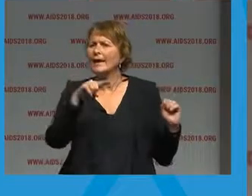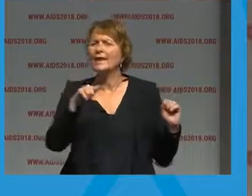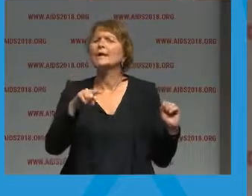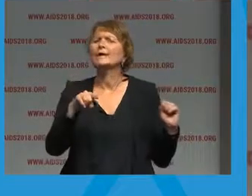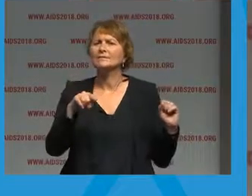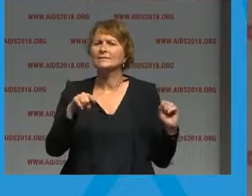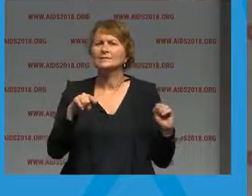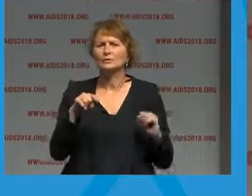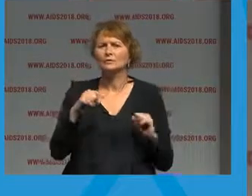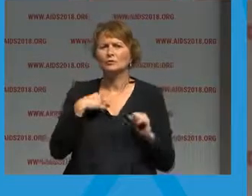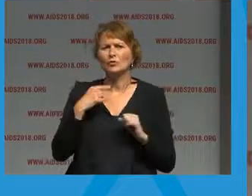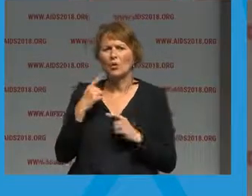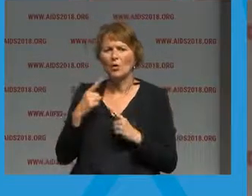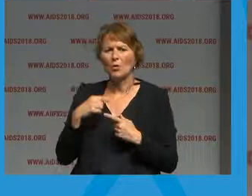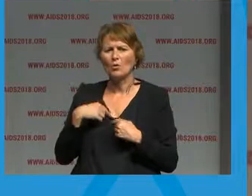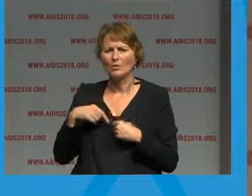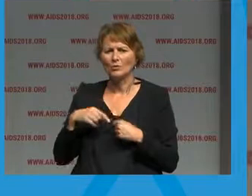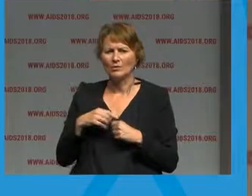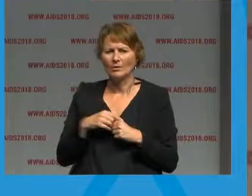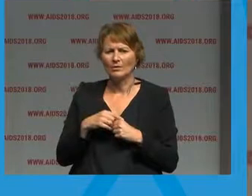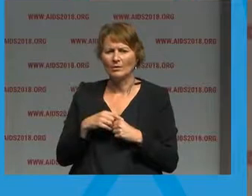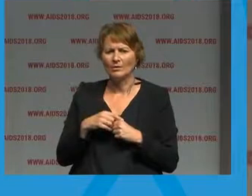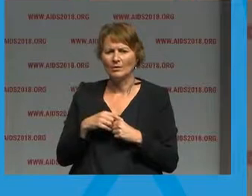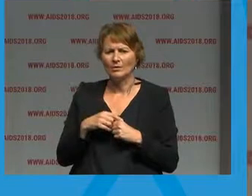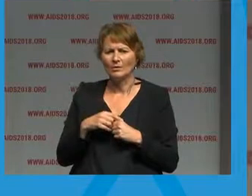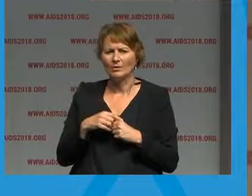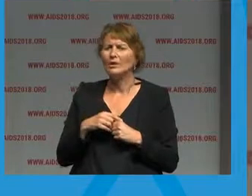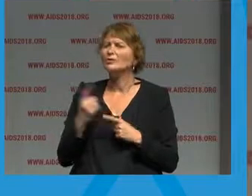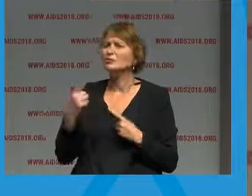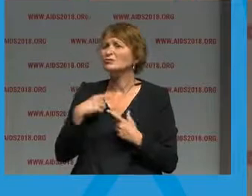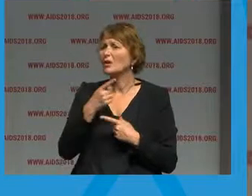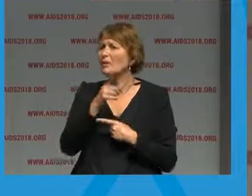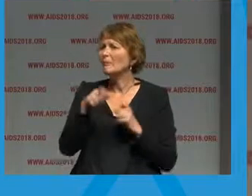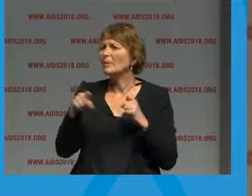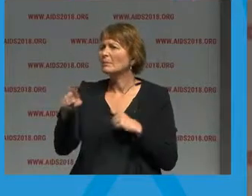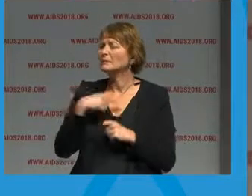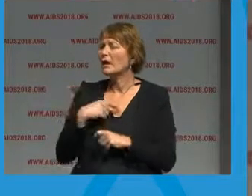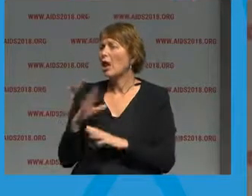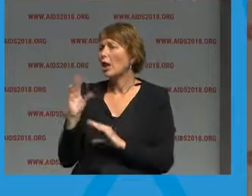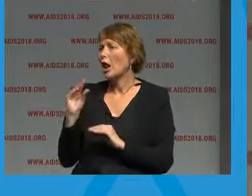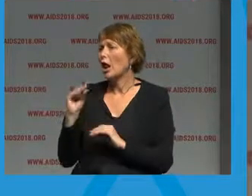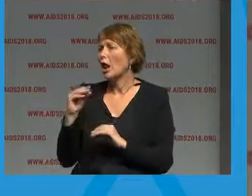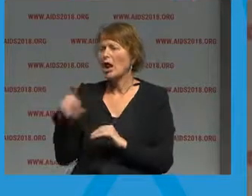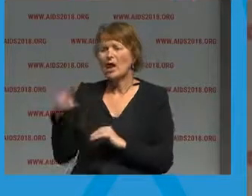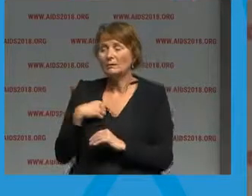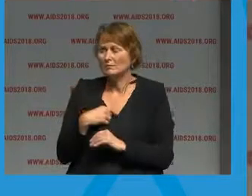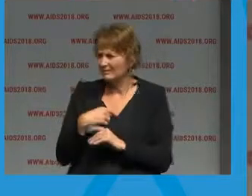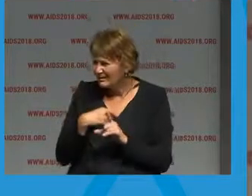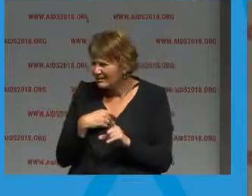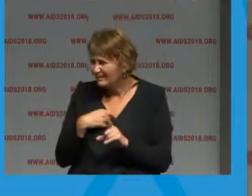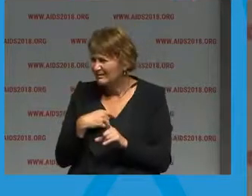out of our own circles. These are not people saying,